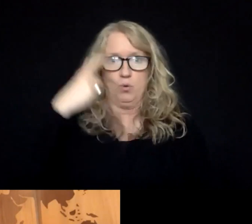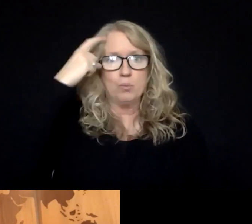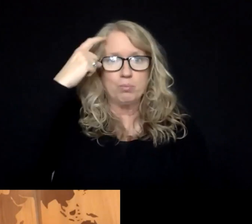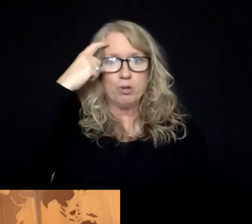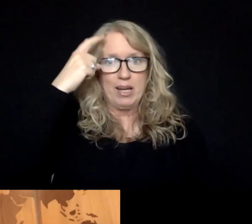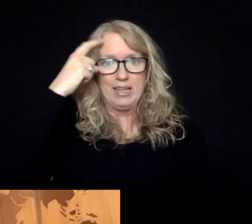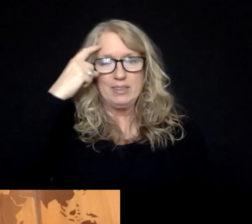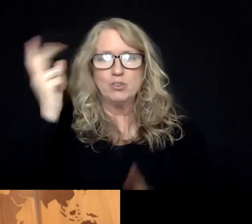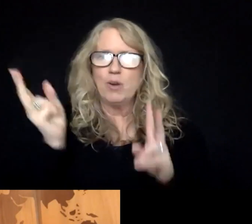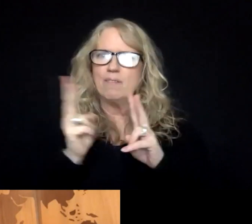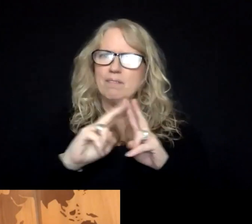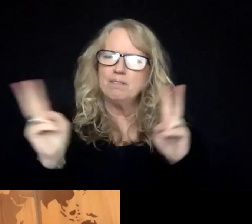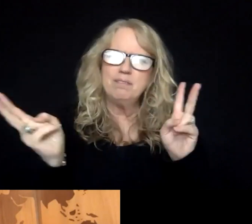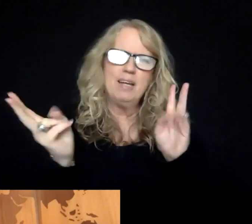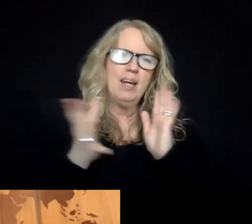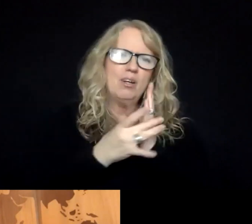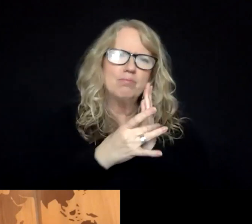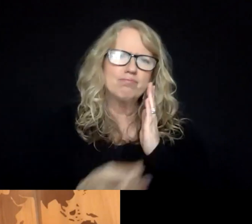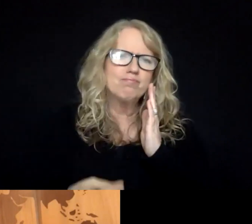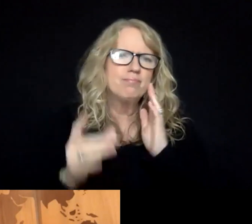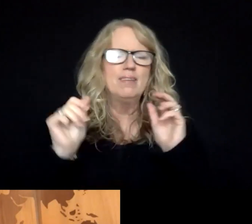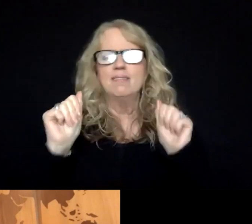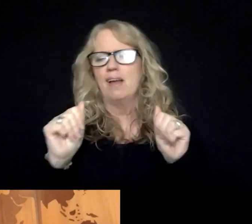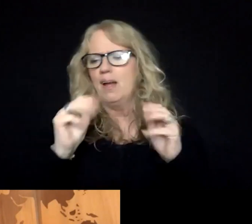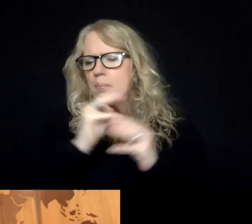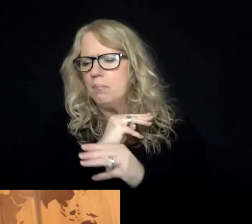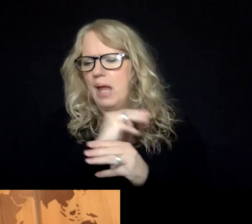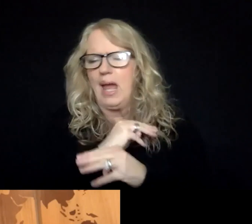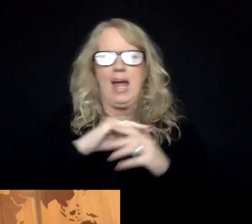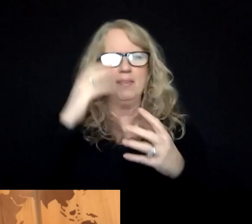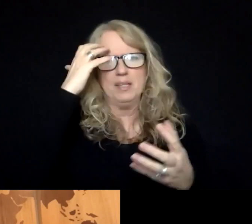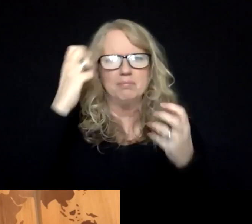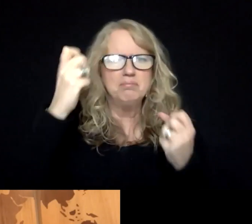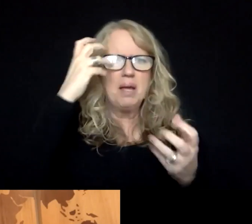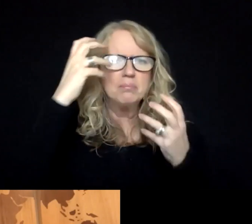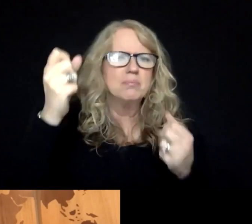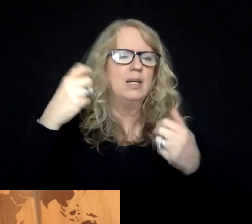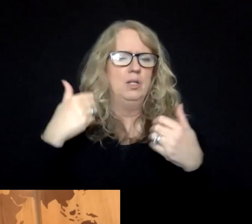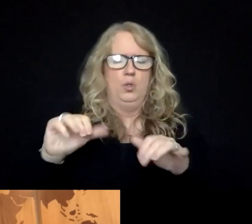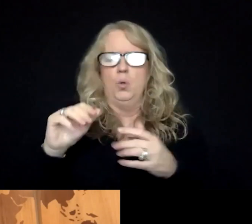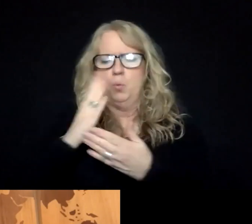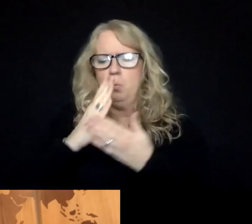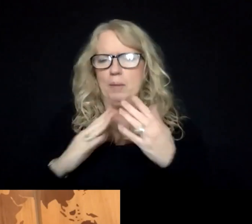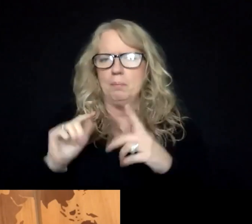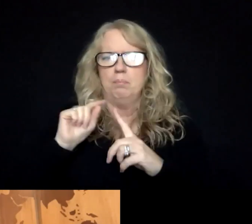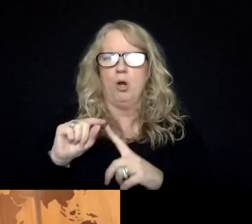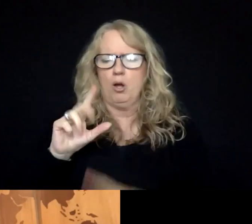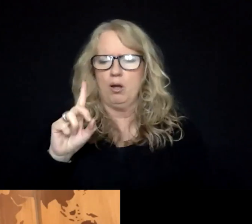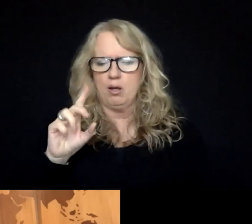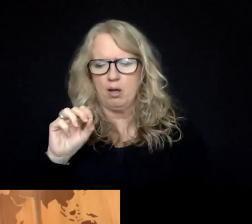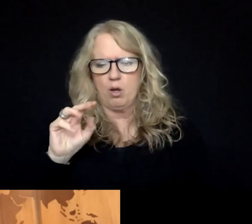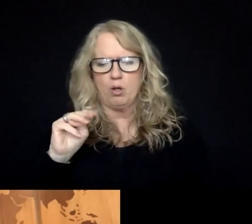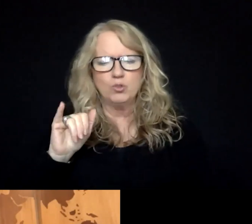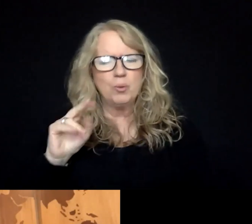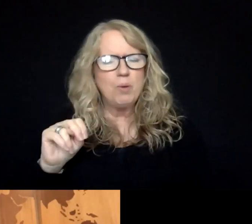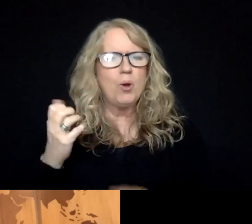very elegant and they can do math and remember sonnets and whatever. But there's a domain in which there's a very awkward